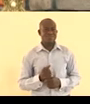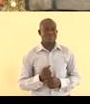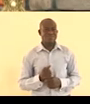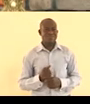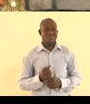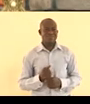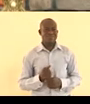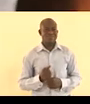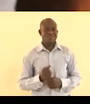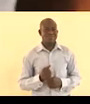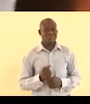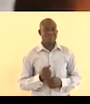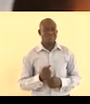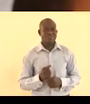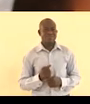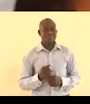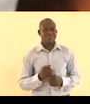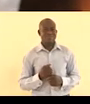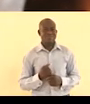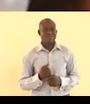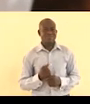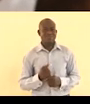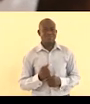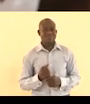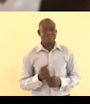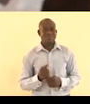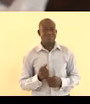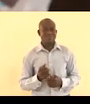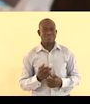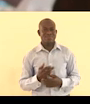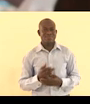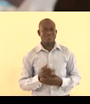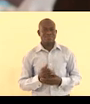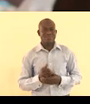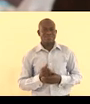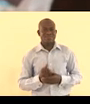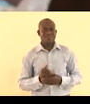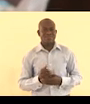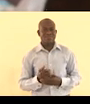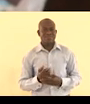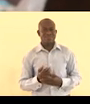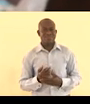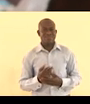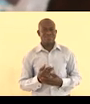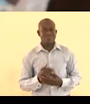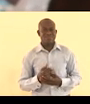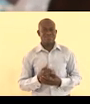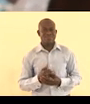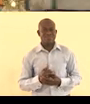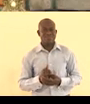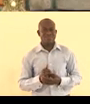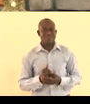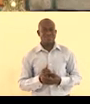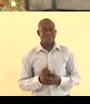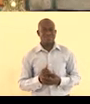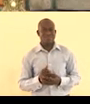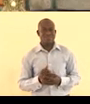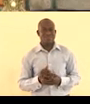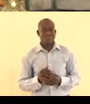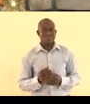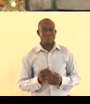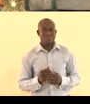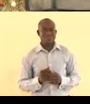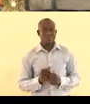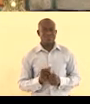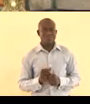vice chancellor of a university owned by my congregation. That means I don't get a salary.